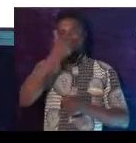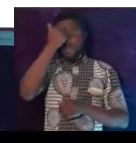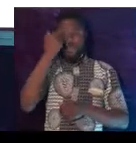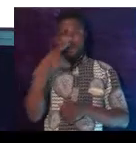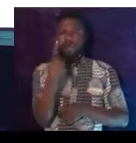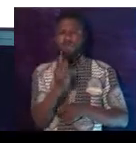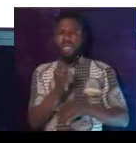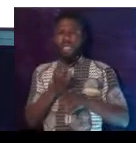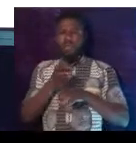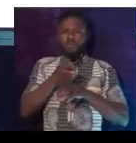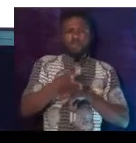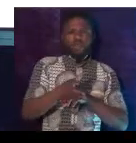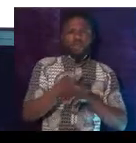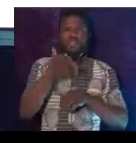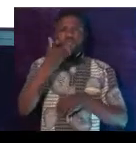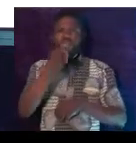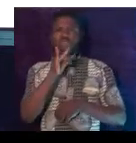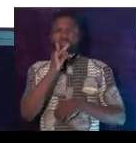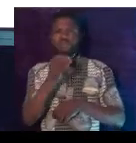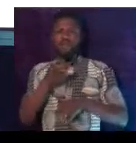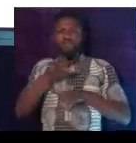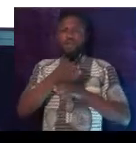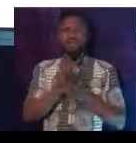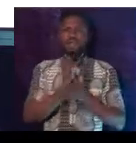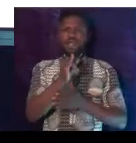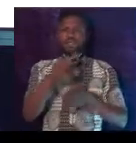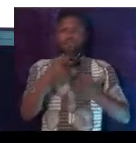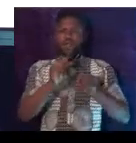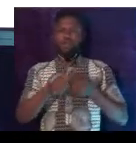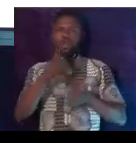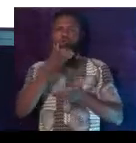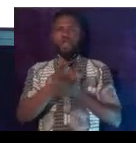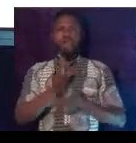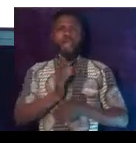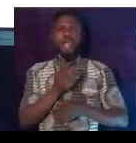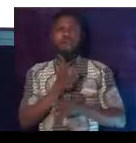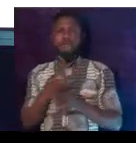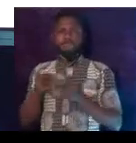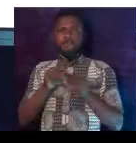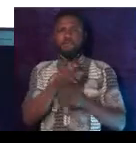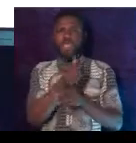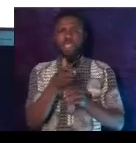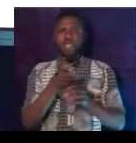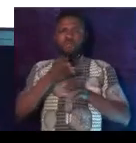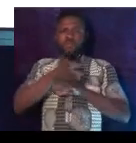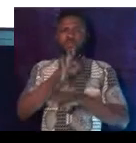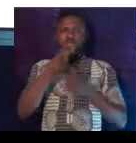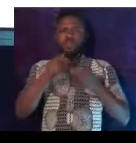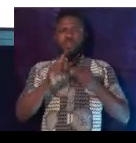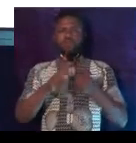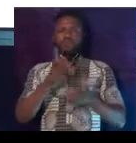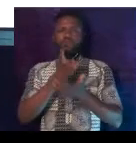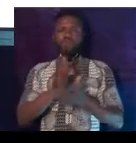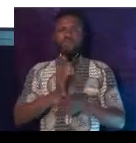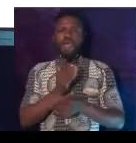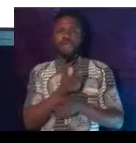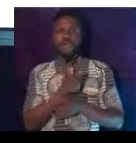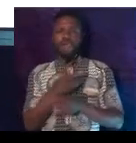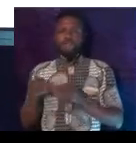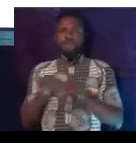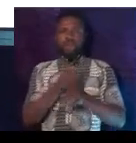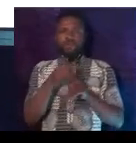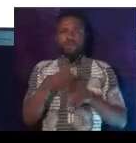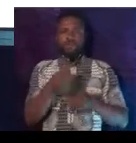friction because there is a force that is trying to stop our movement. A force is trying to stop our